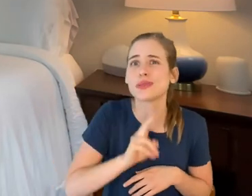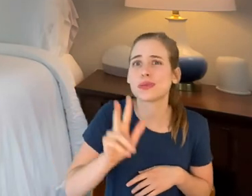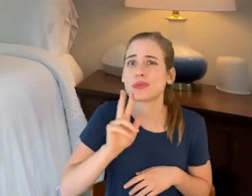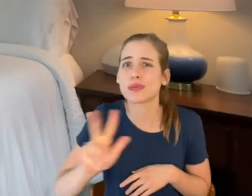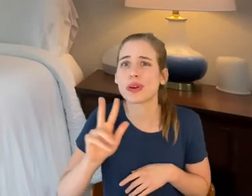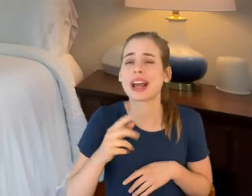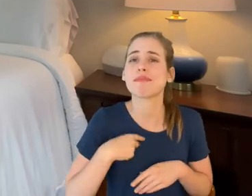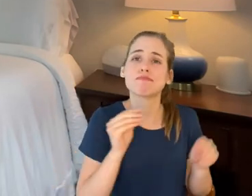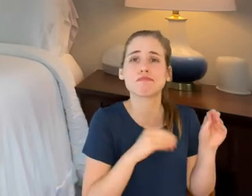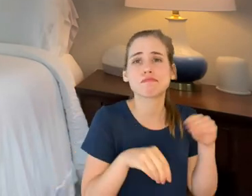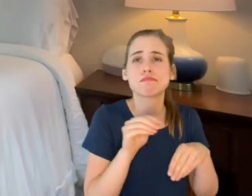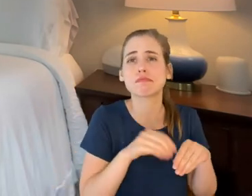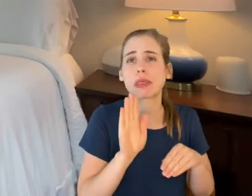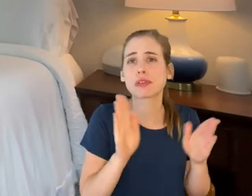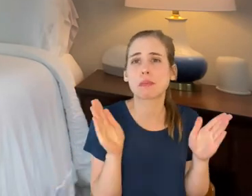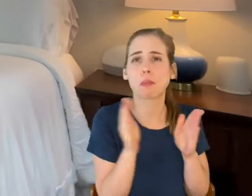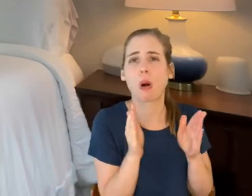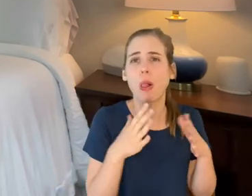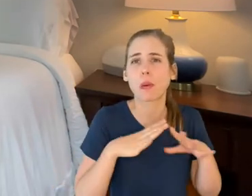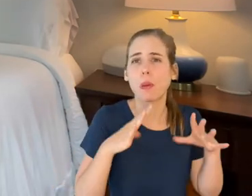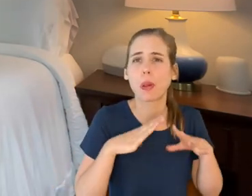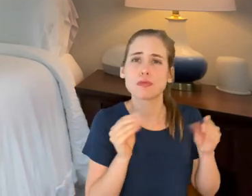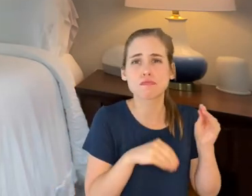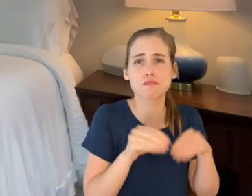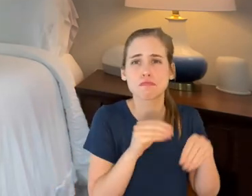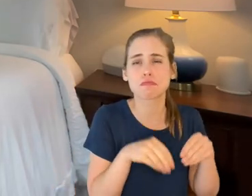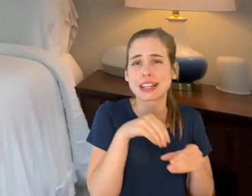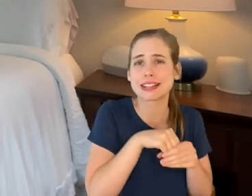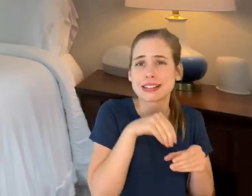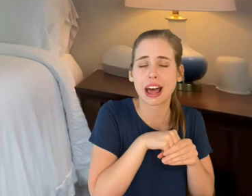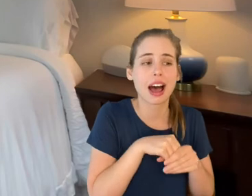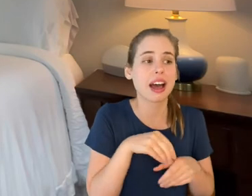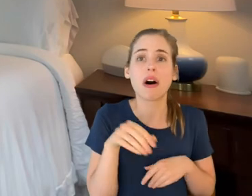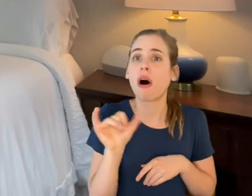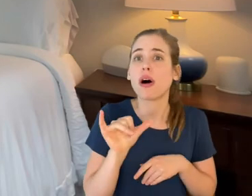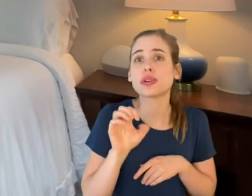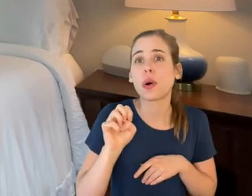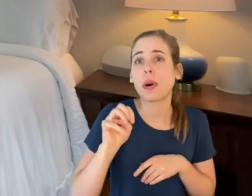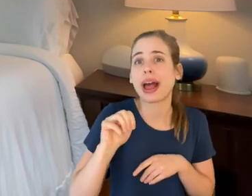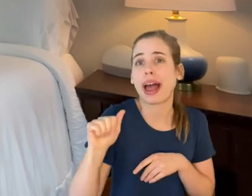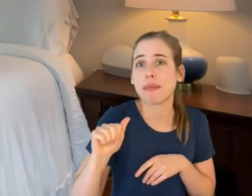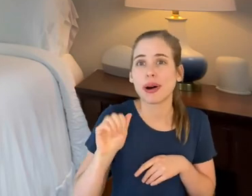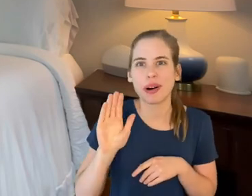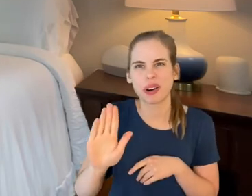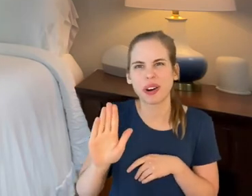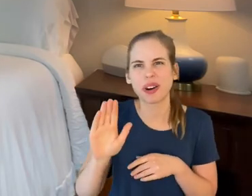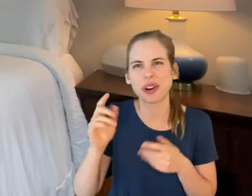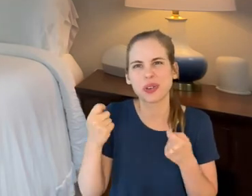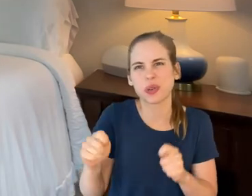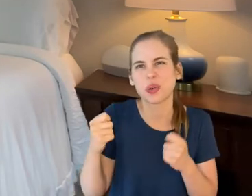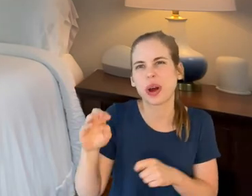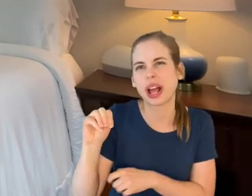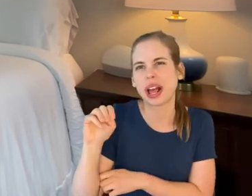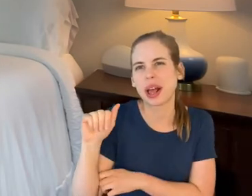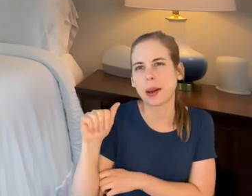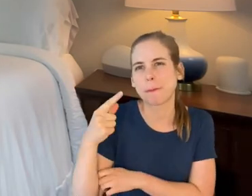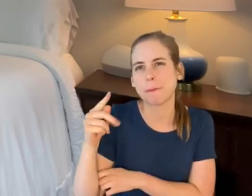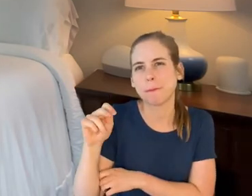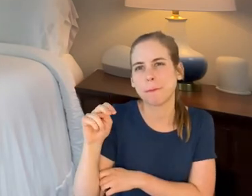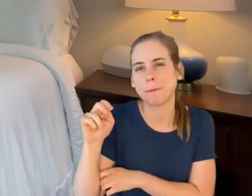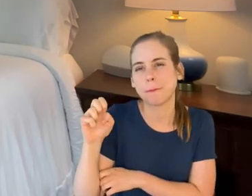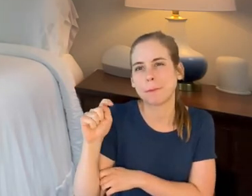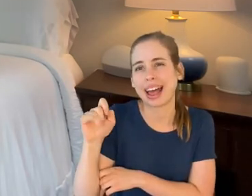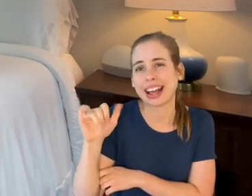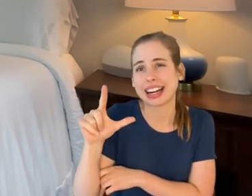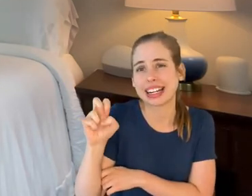in these bags, which is really fun. And I also put Emma's magnetiles in here, which was really awesome